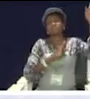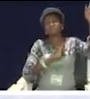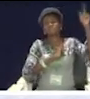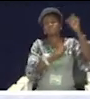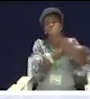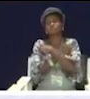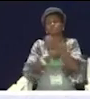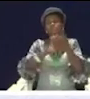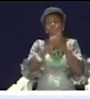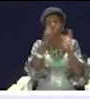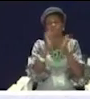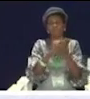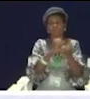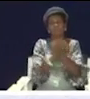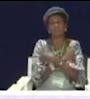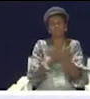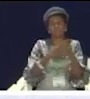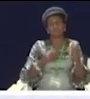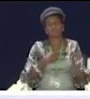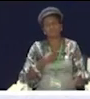me.